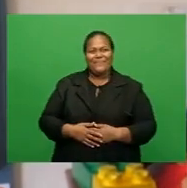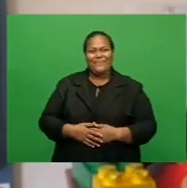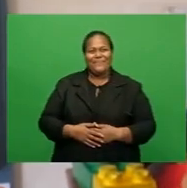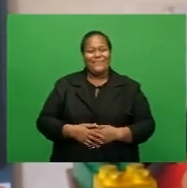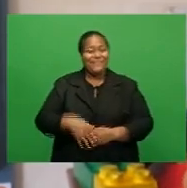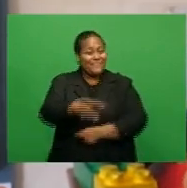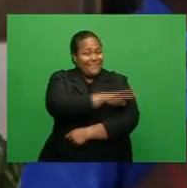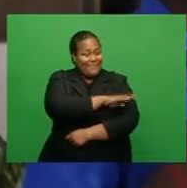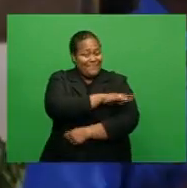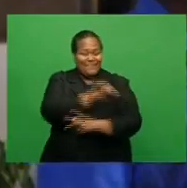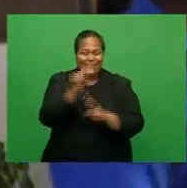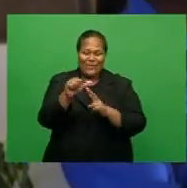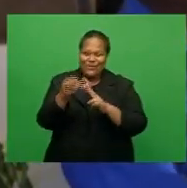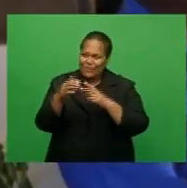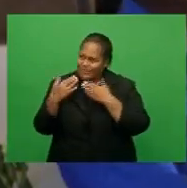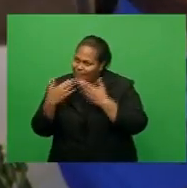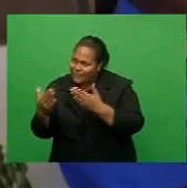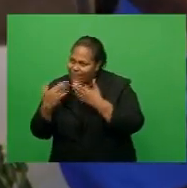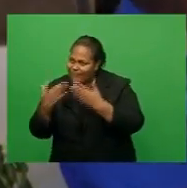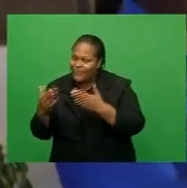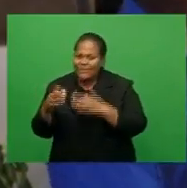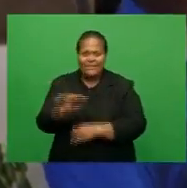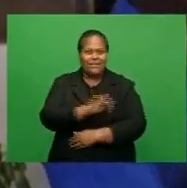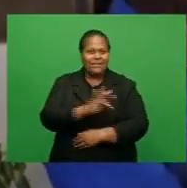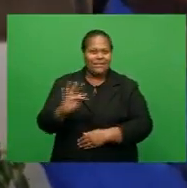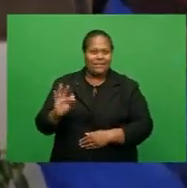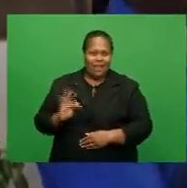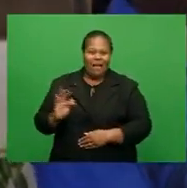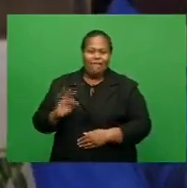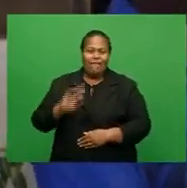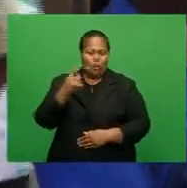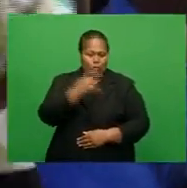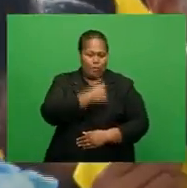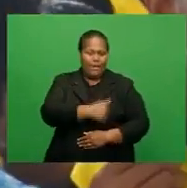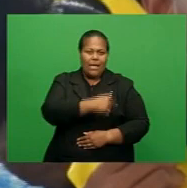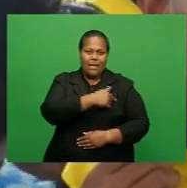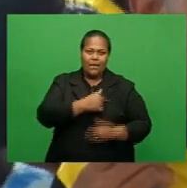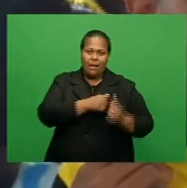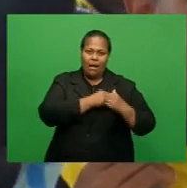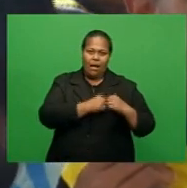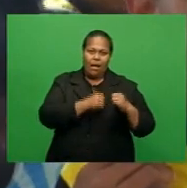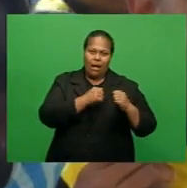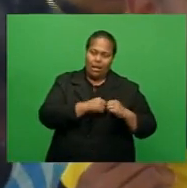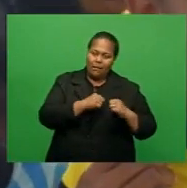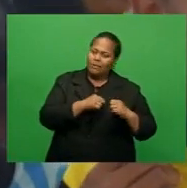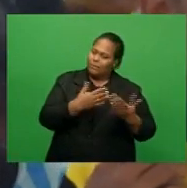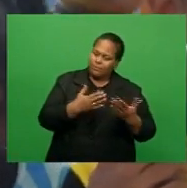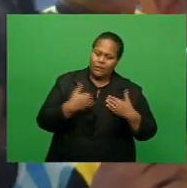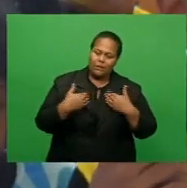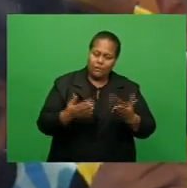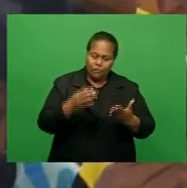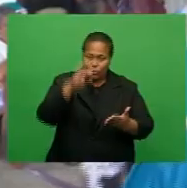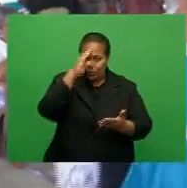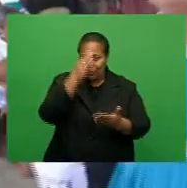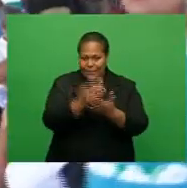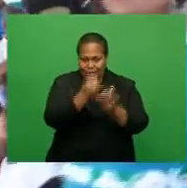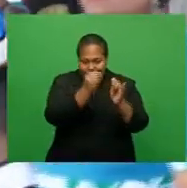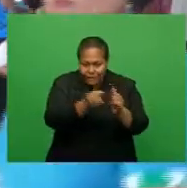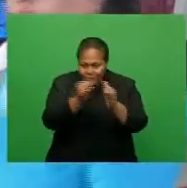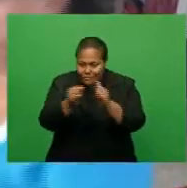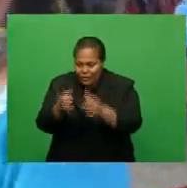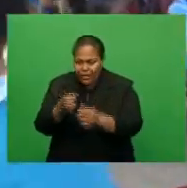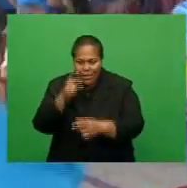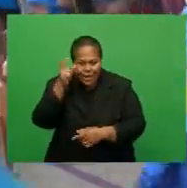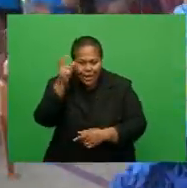Bainimarama also commended staff for pouring their heart and soul into giving each student the individual care and